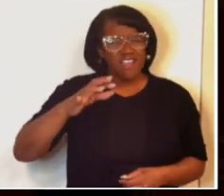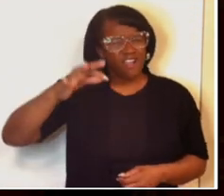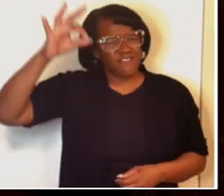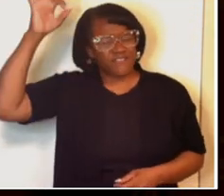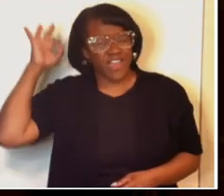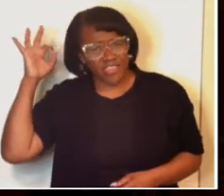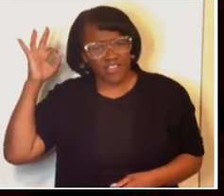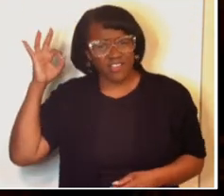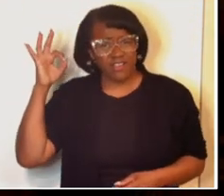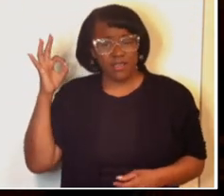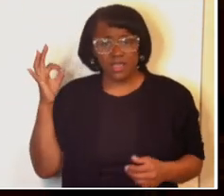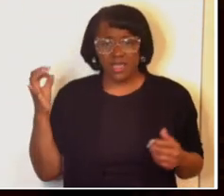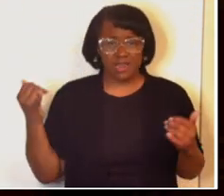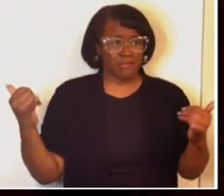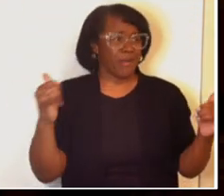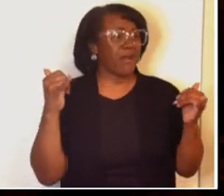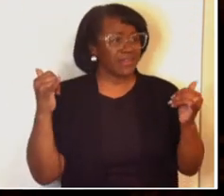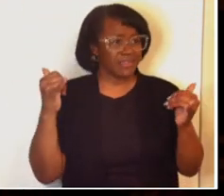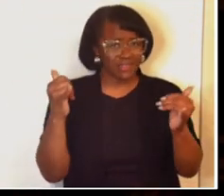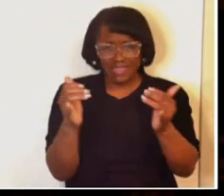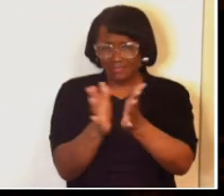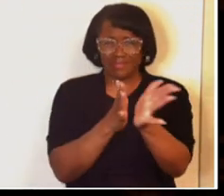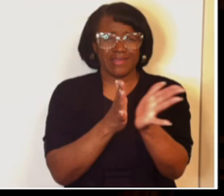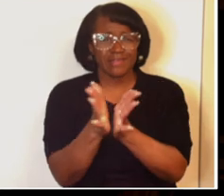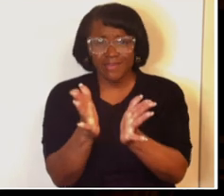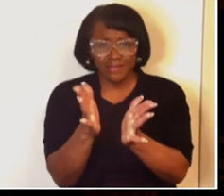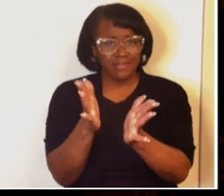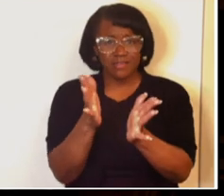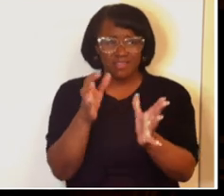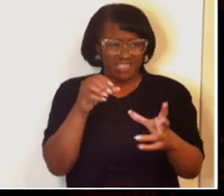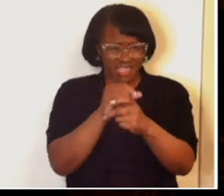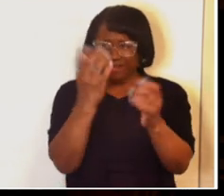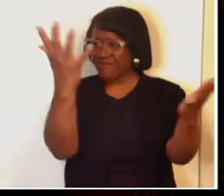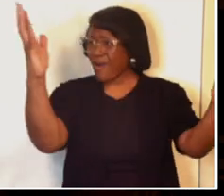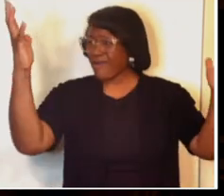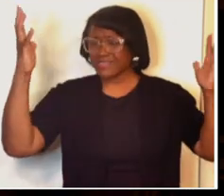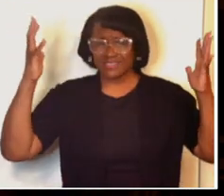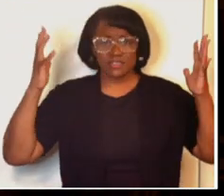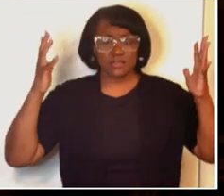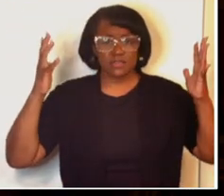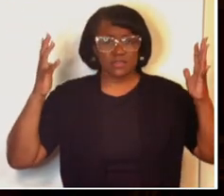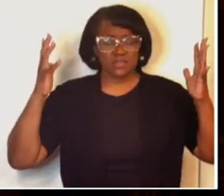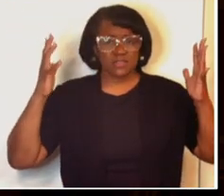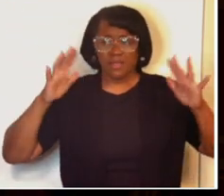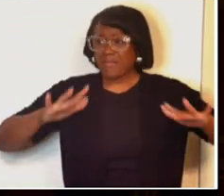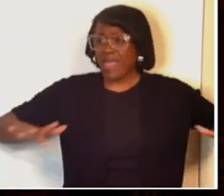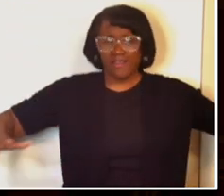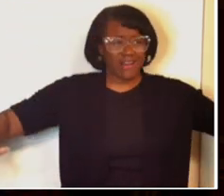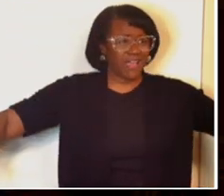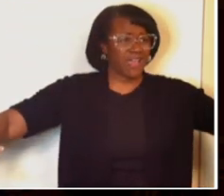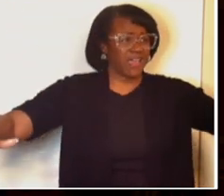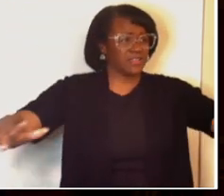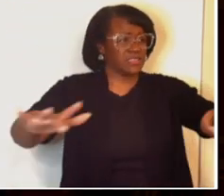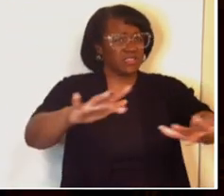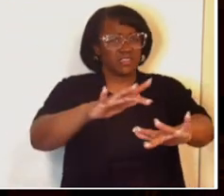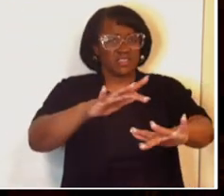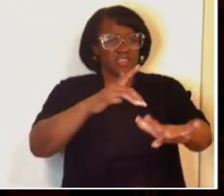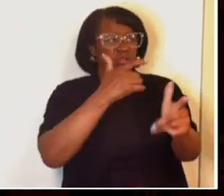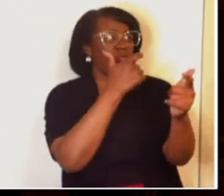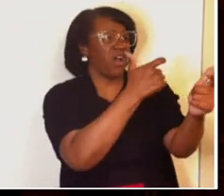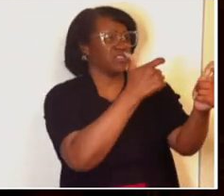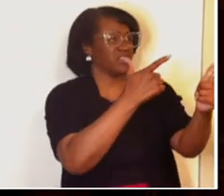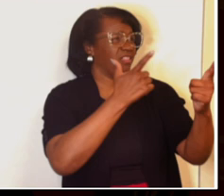picnic, in a forest, barren land, watch, laugh, curse,